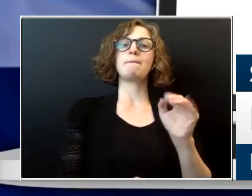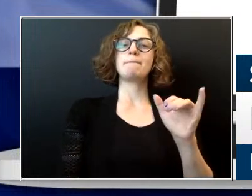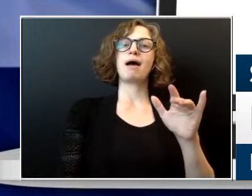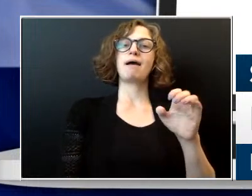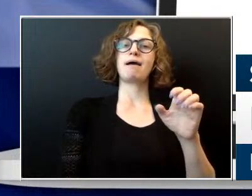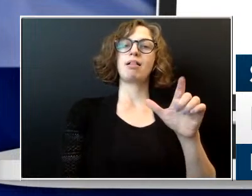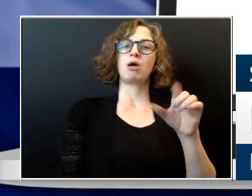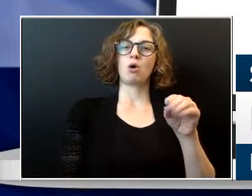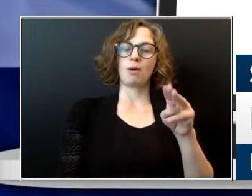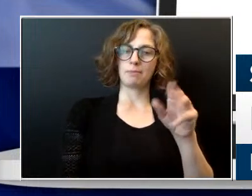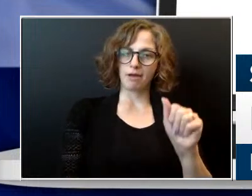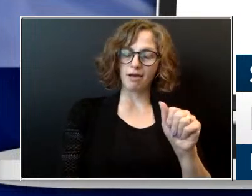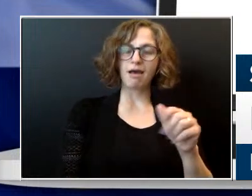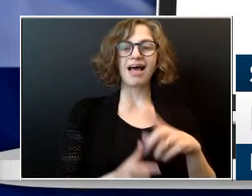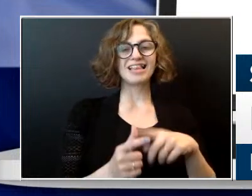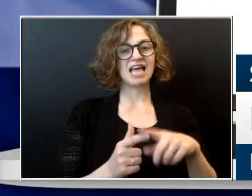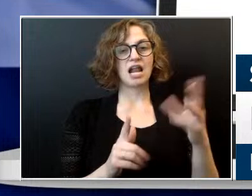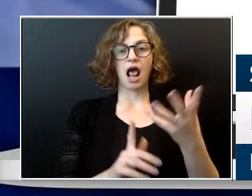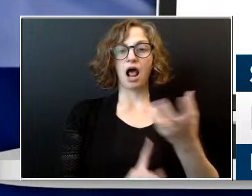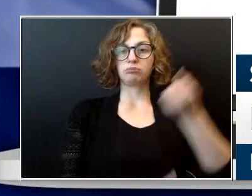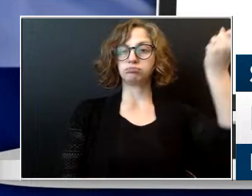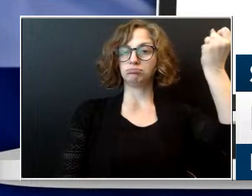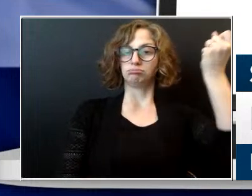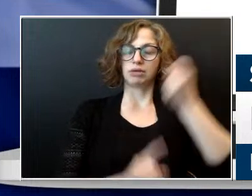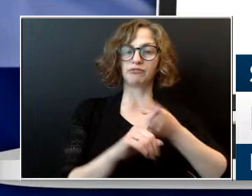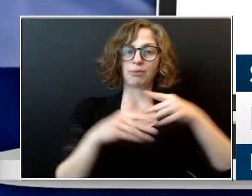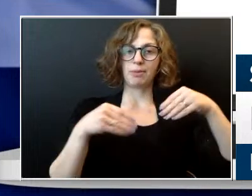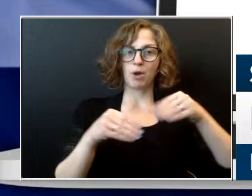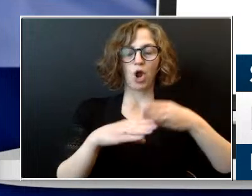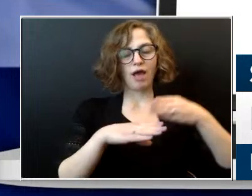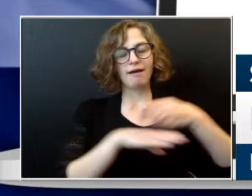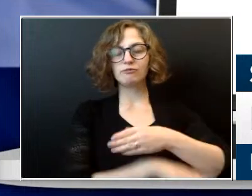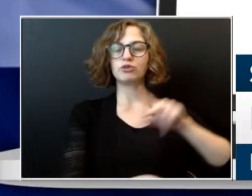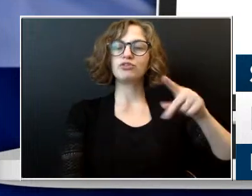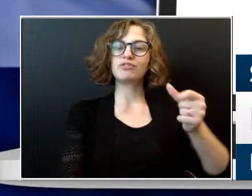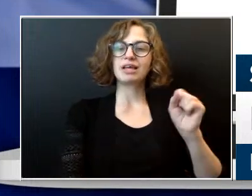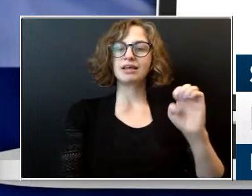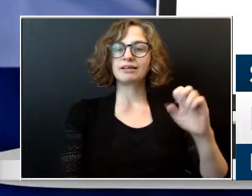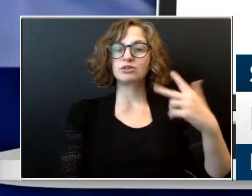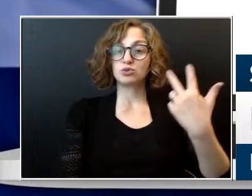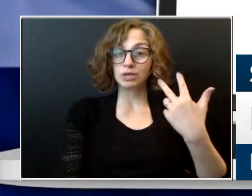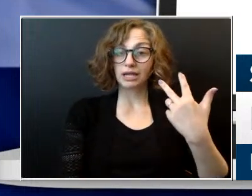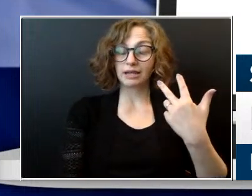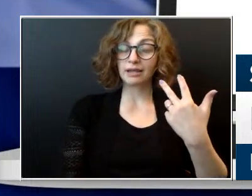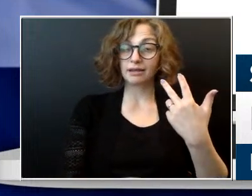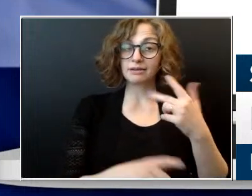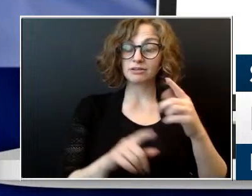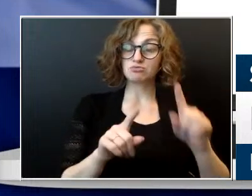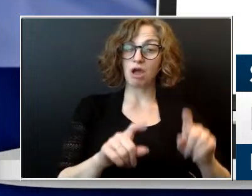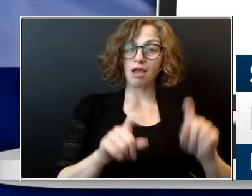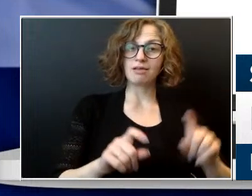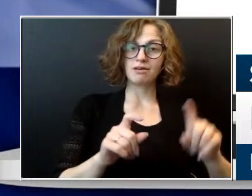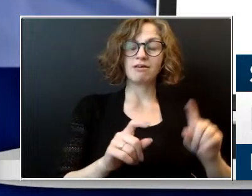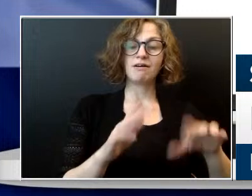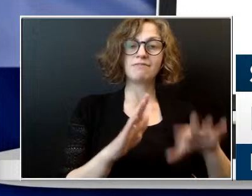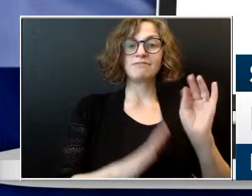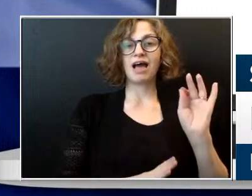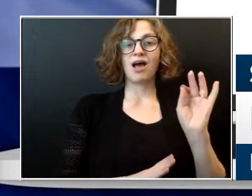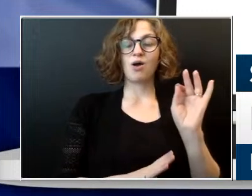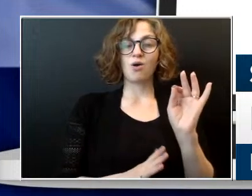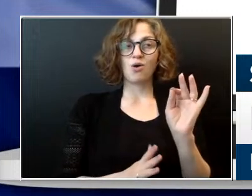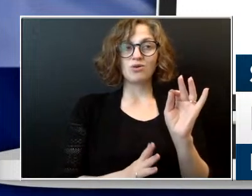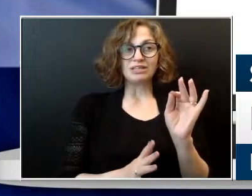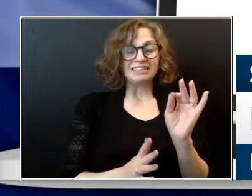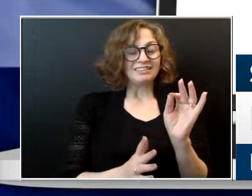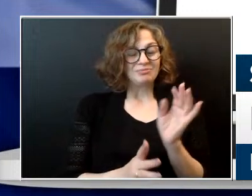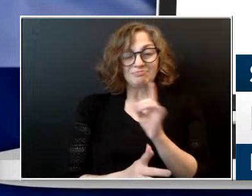a phase 3 randomized controlled trial showed numerically inferior overall survival. In many words, it didn't